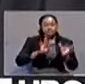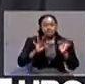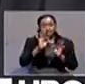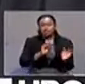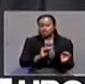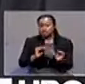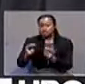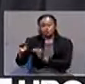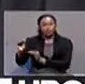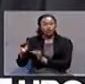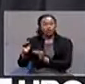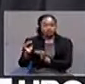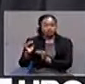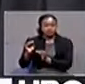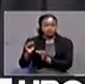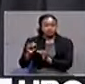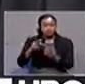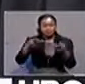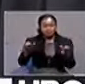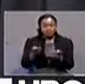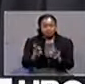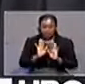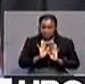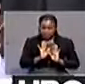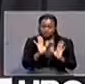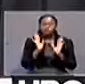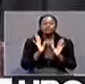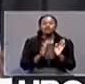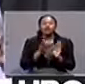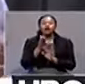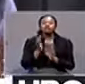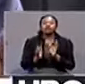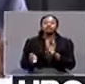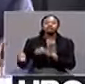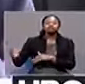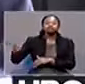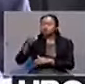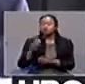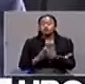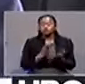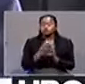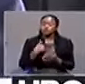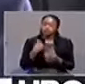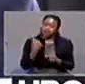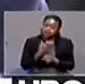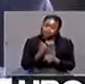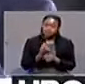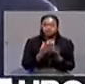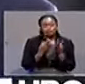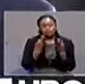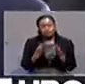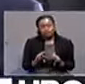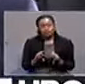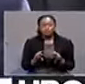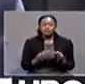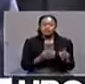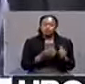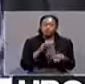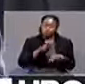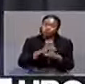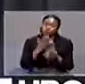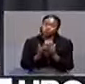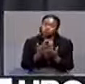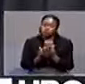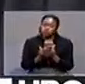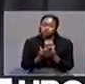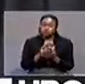leave that place alone. And it was relocated. So at least I did something on the request